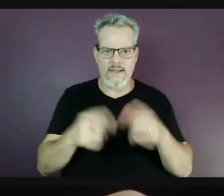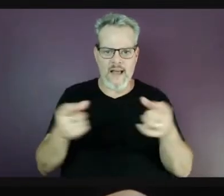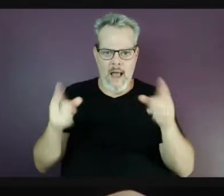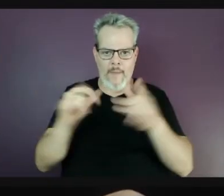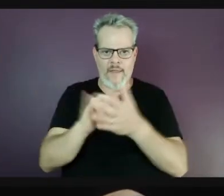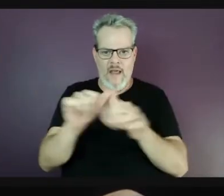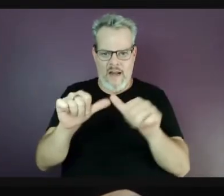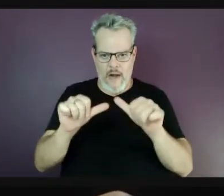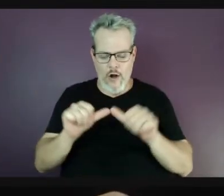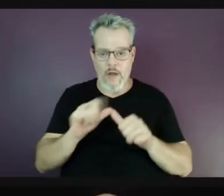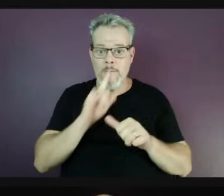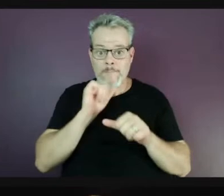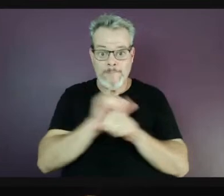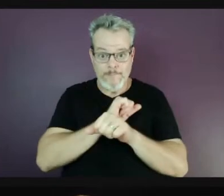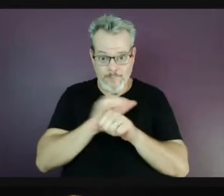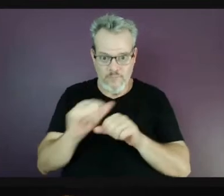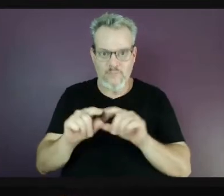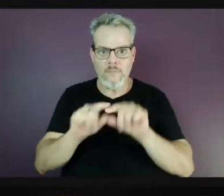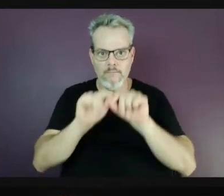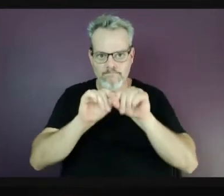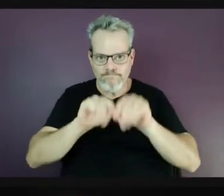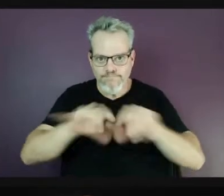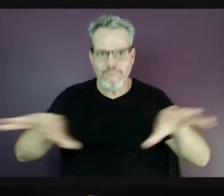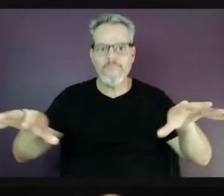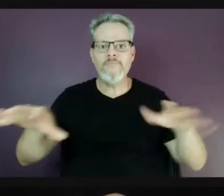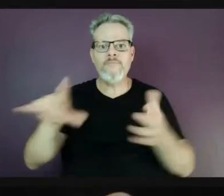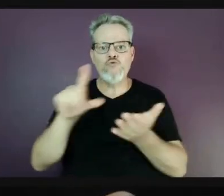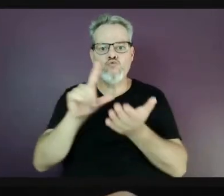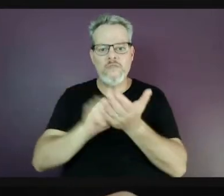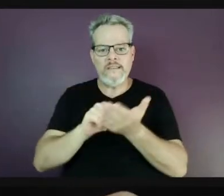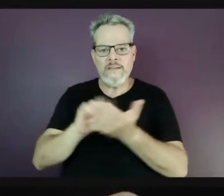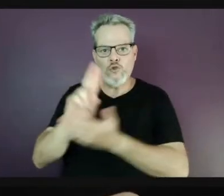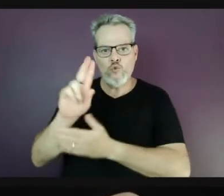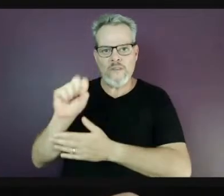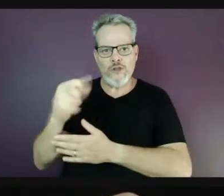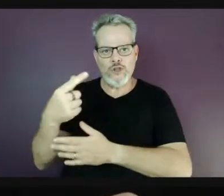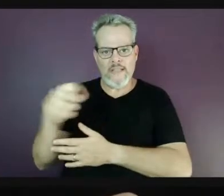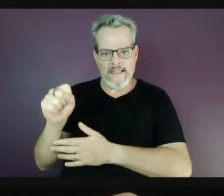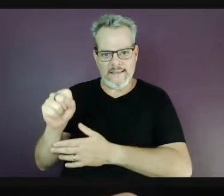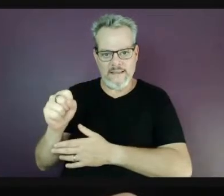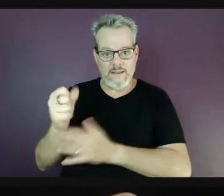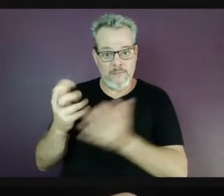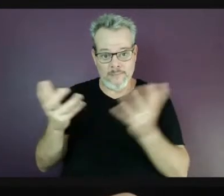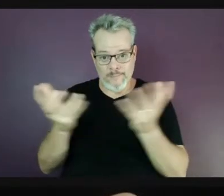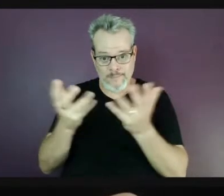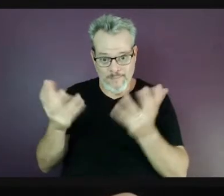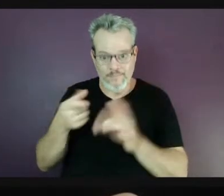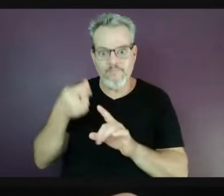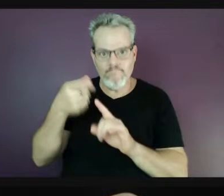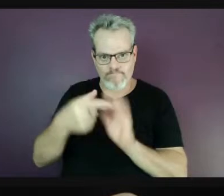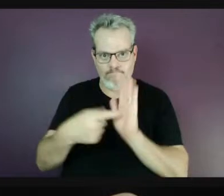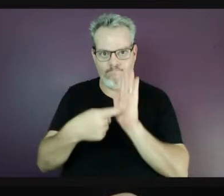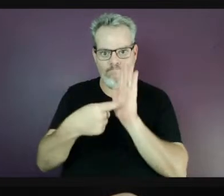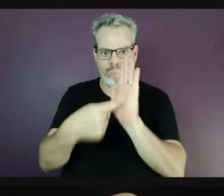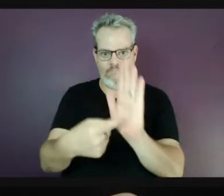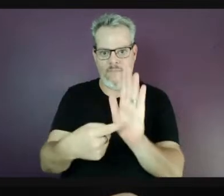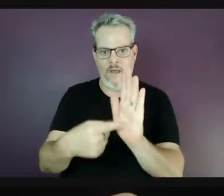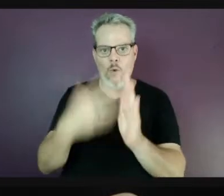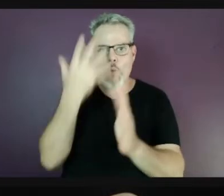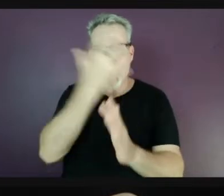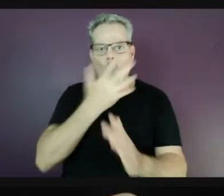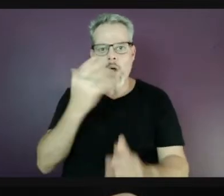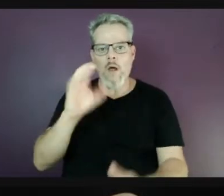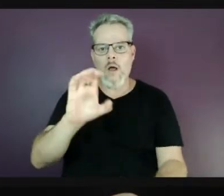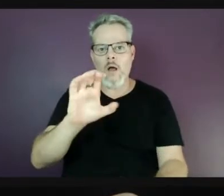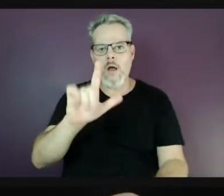had this released by the USGS as well, which was a map showing that what that cluster looks like. And